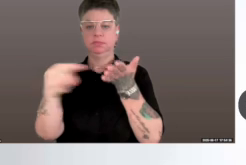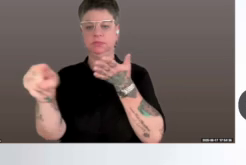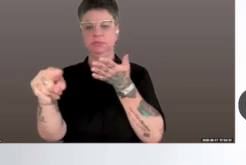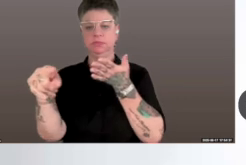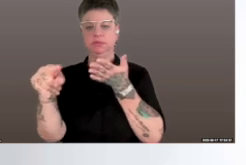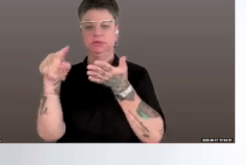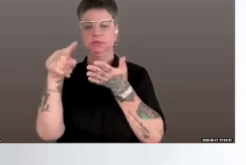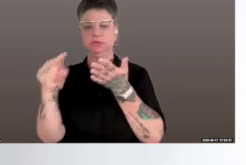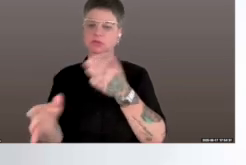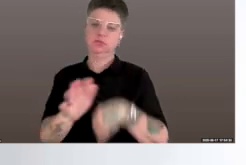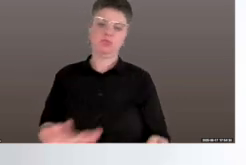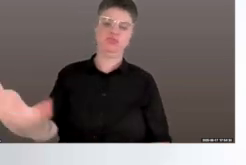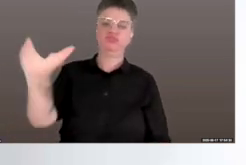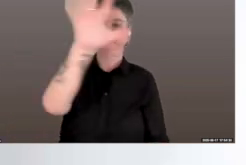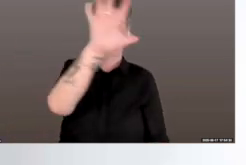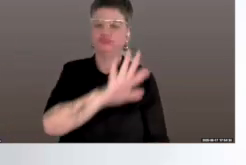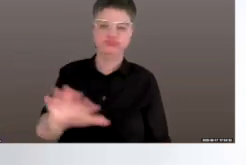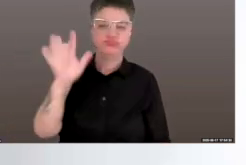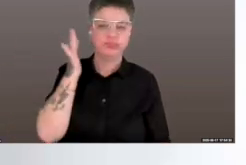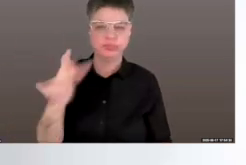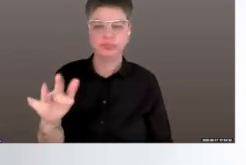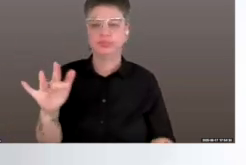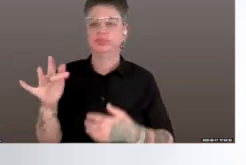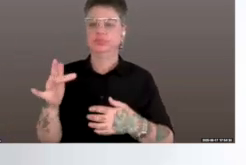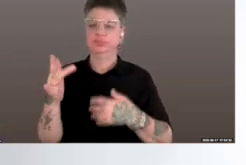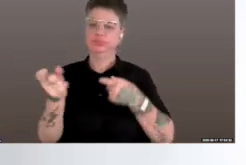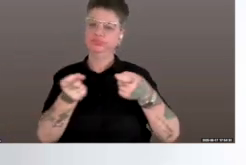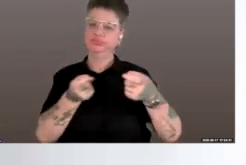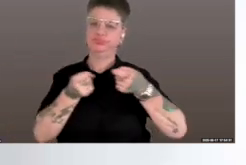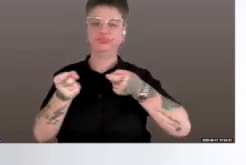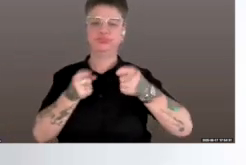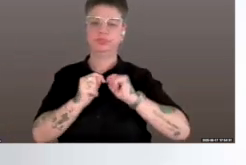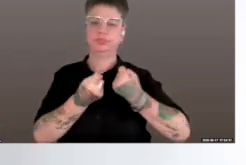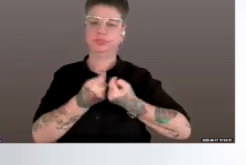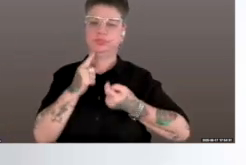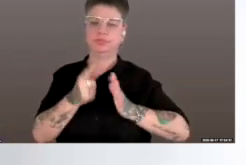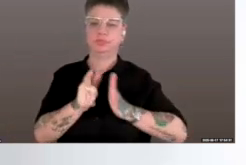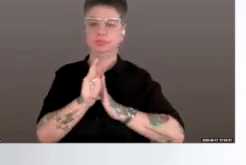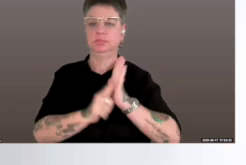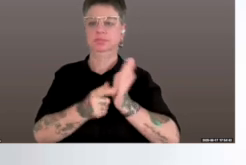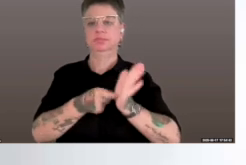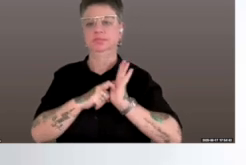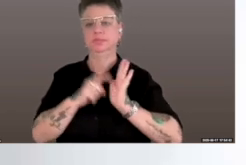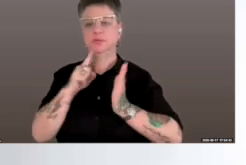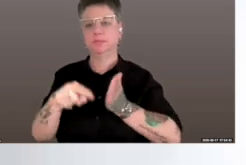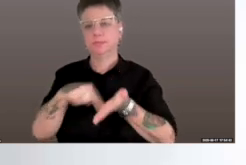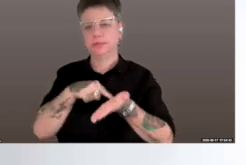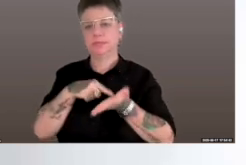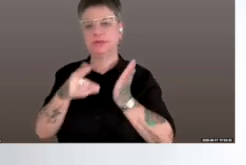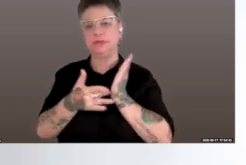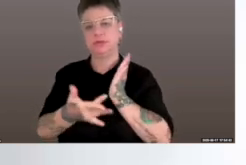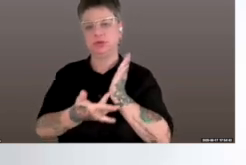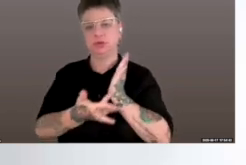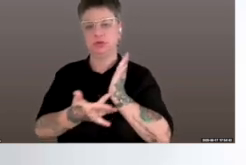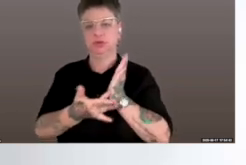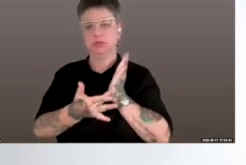projects. Thanks, Catherine. Hello, everyone. My name is Matt Williams, and I'm an air pollution specialist